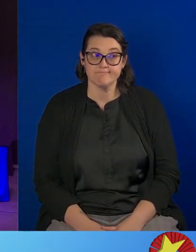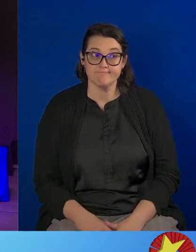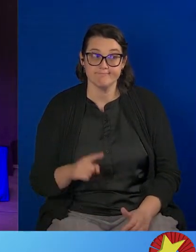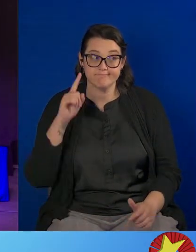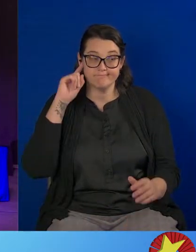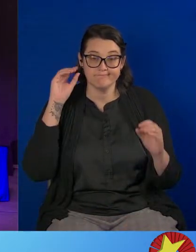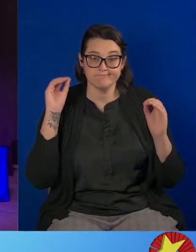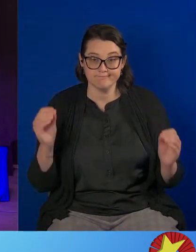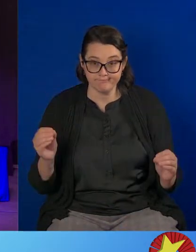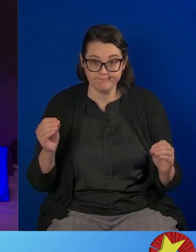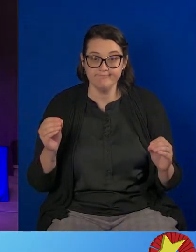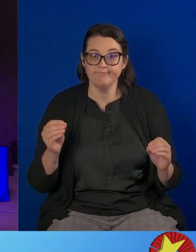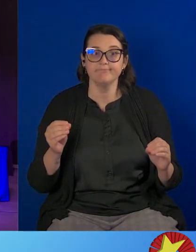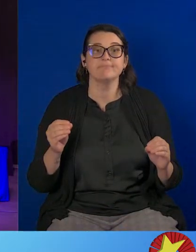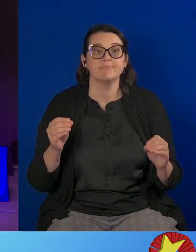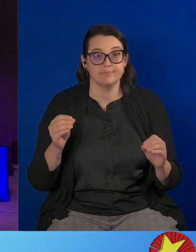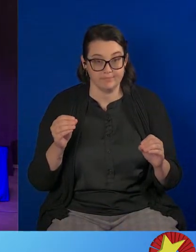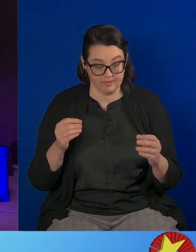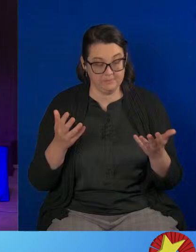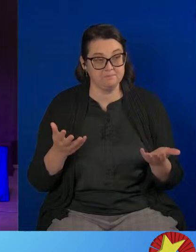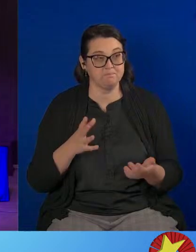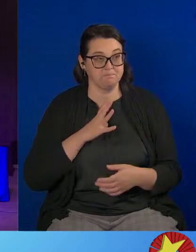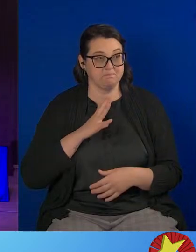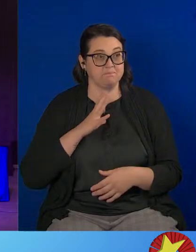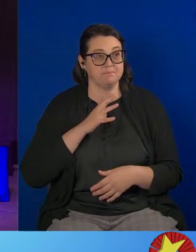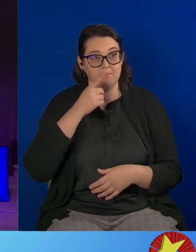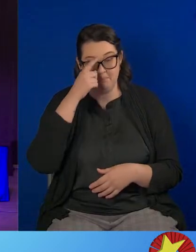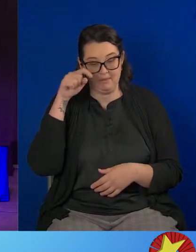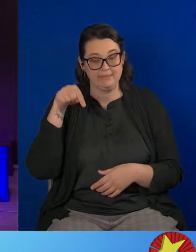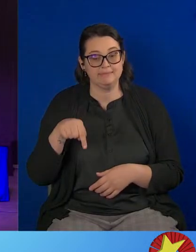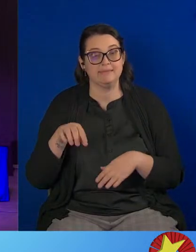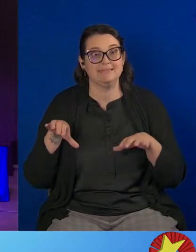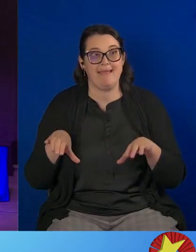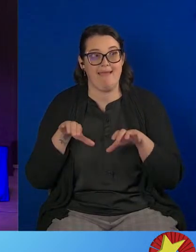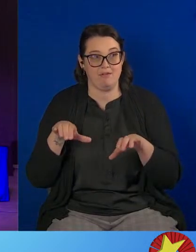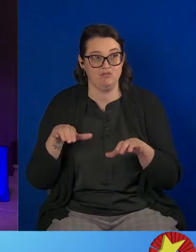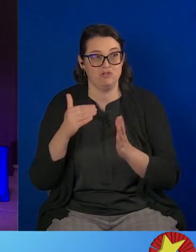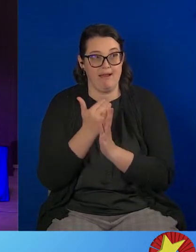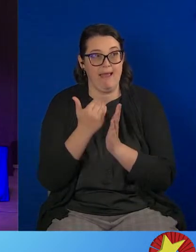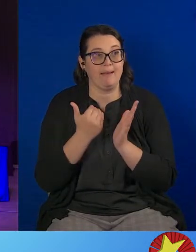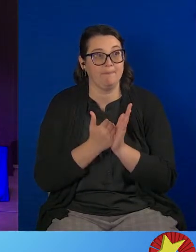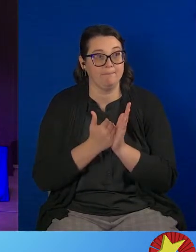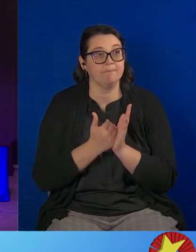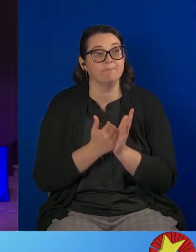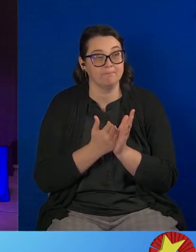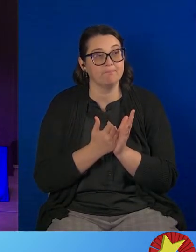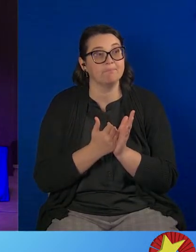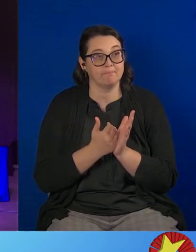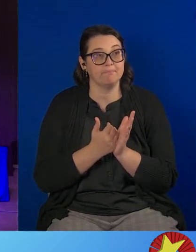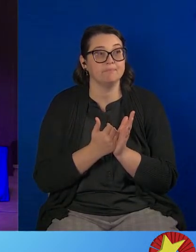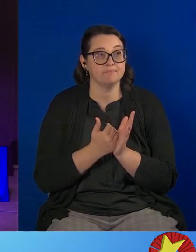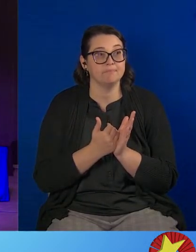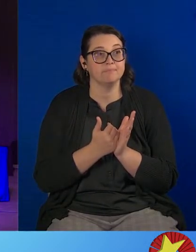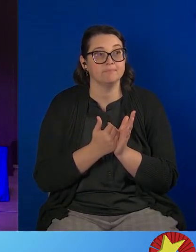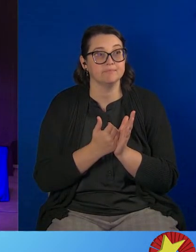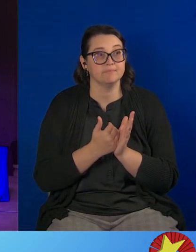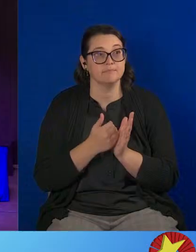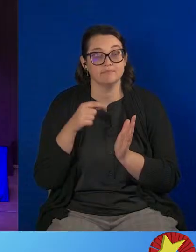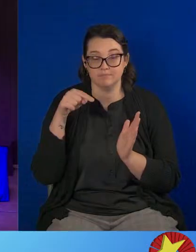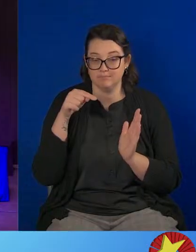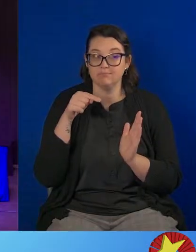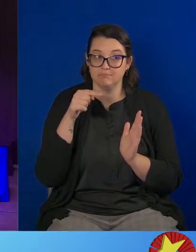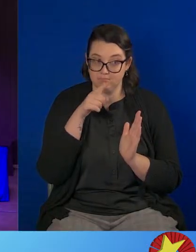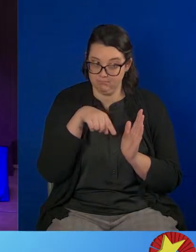Since this is, there's no other questions, and this is an action item that they are looking for approval